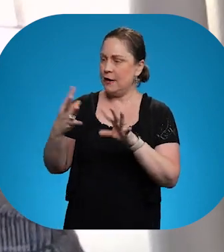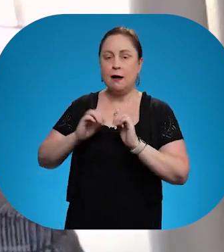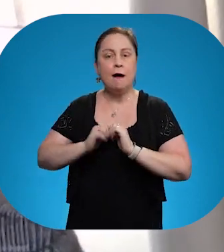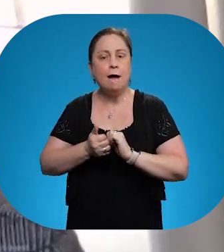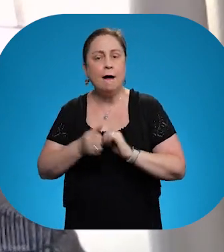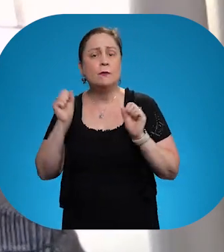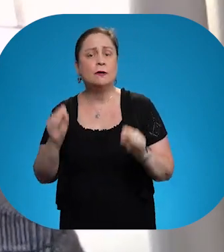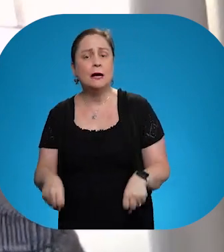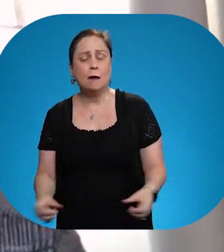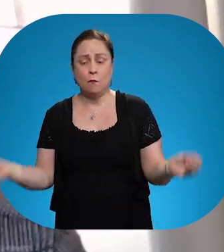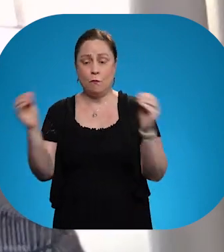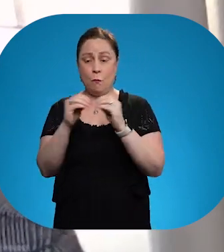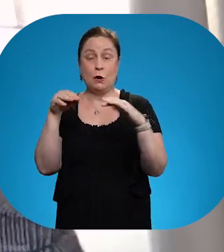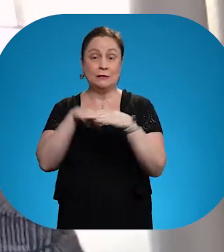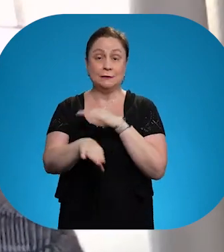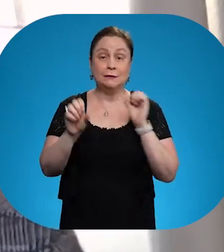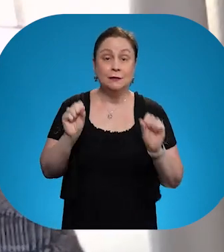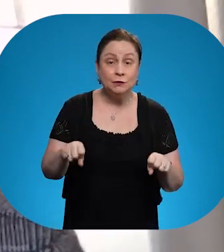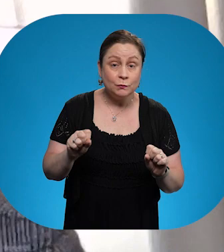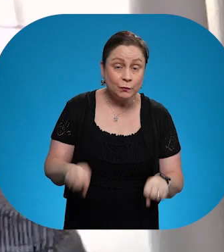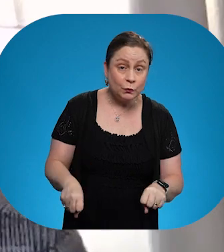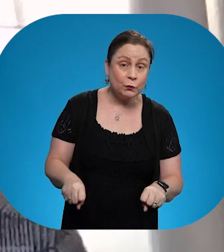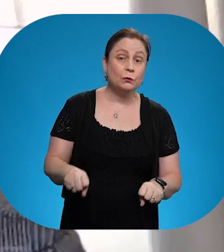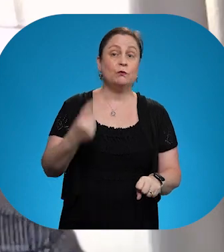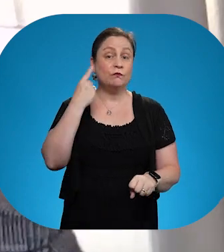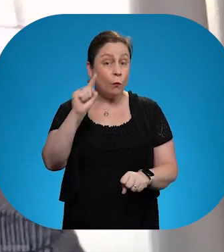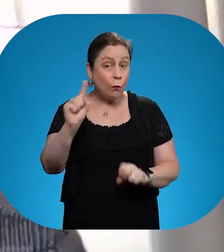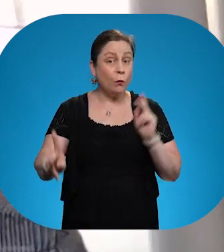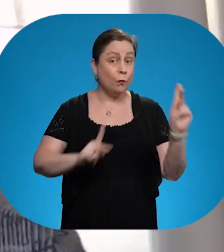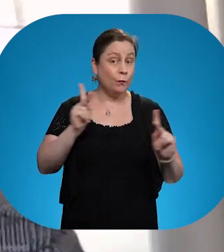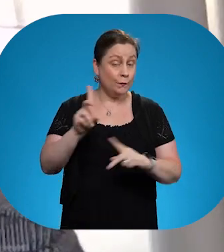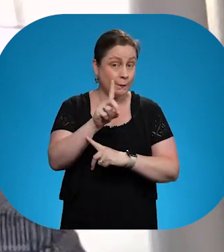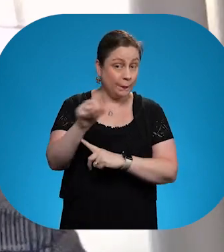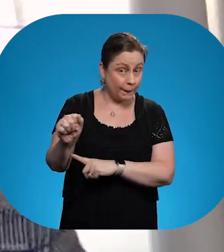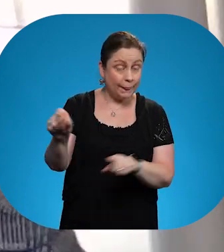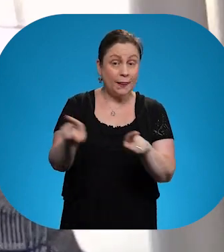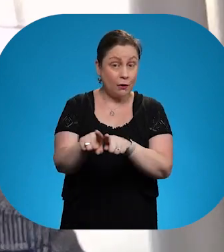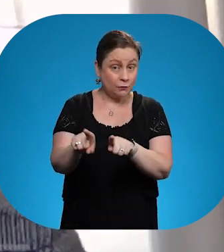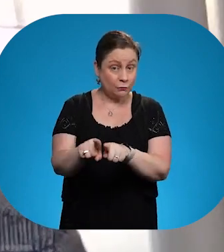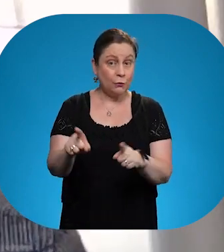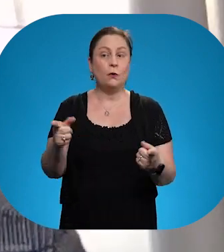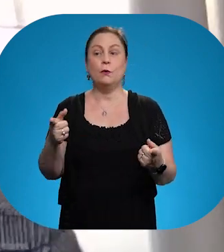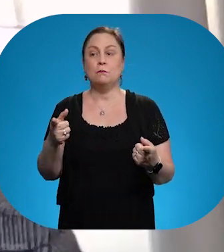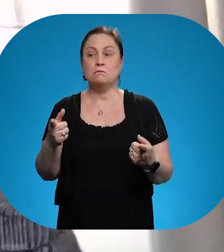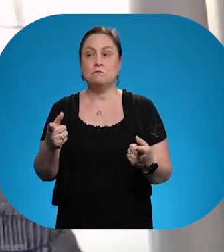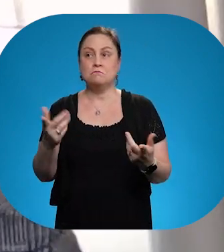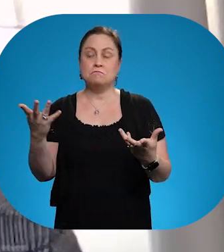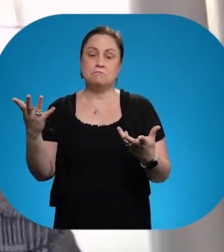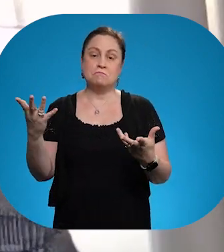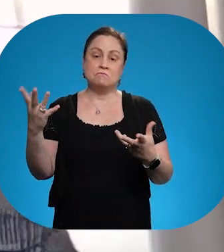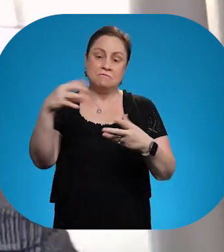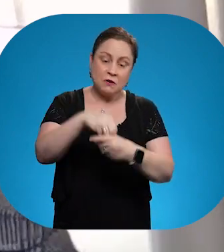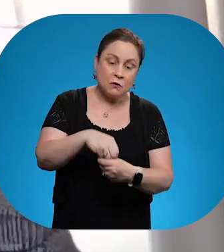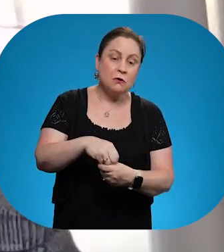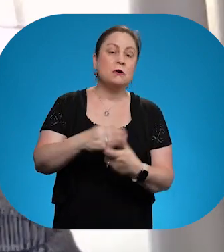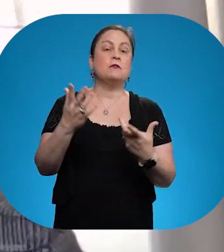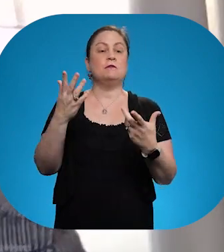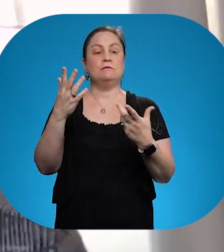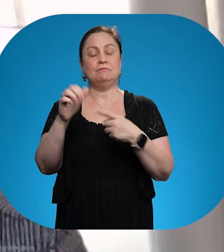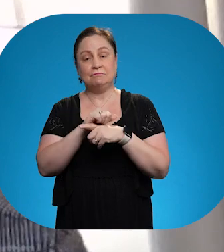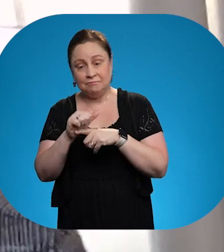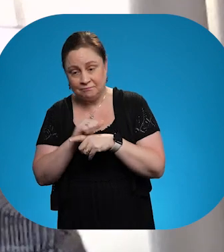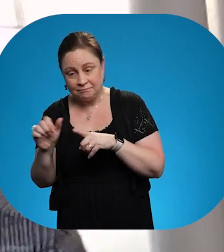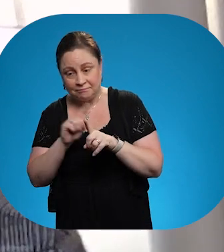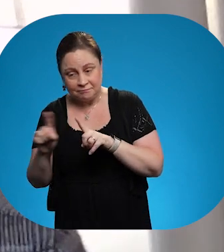how they could be more accessible for people with disabilities, as well as participating in drills and exercises to really